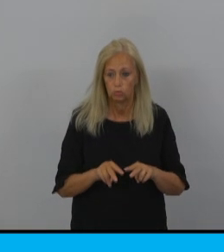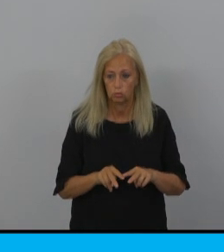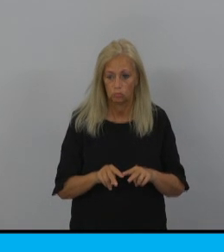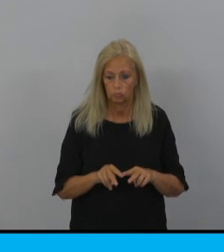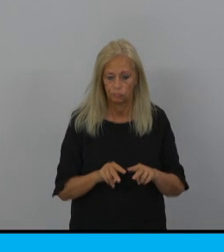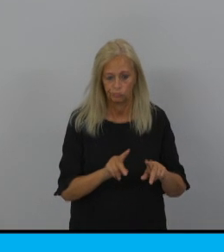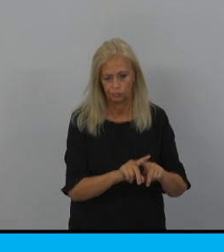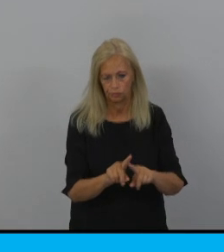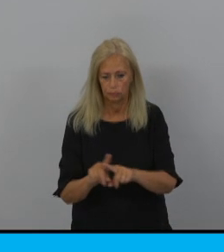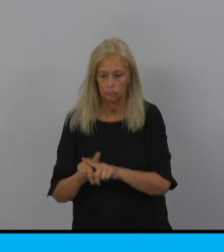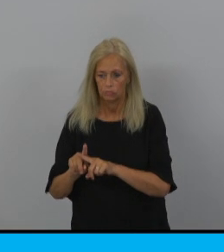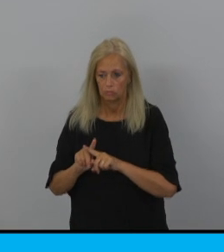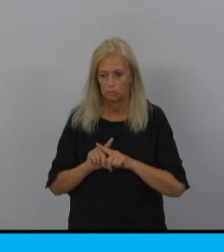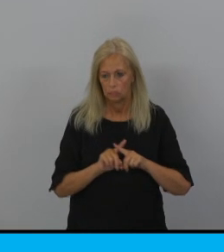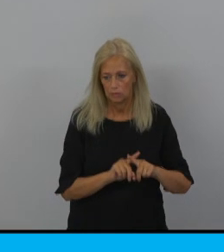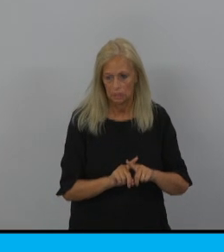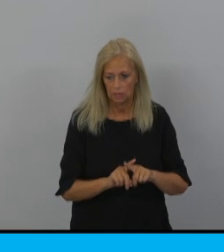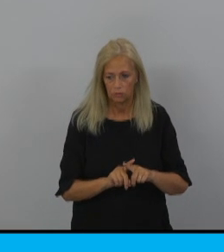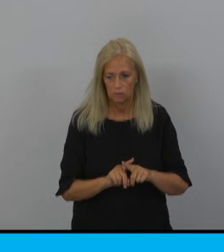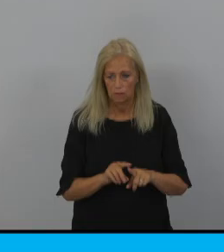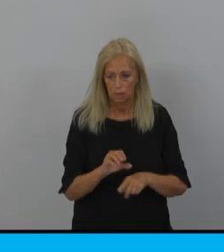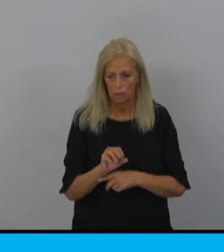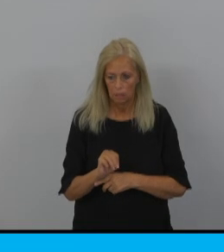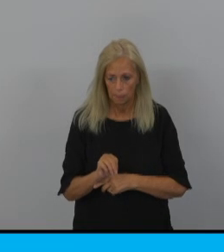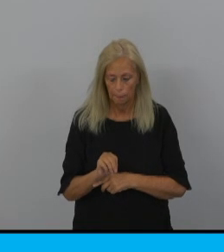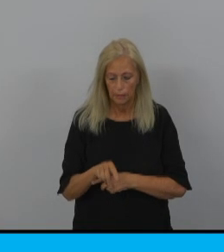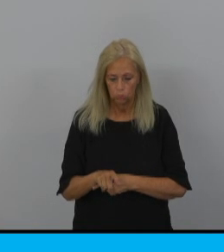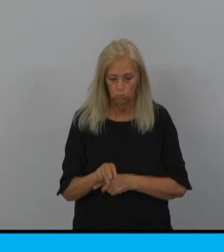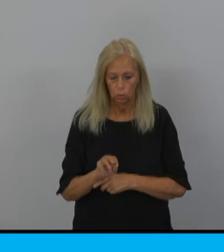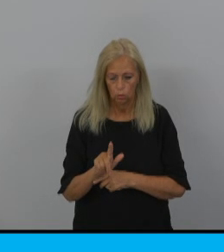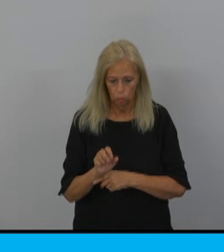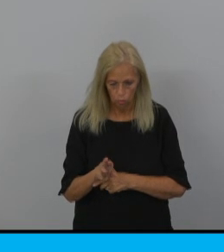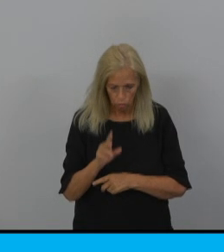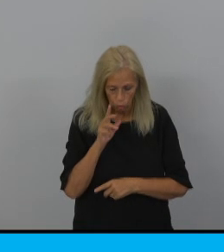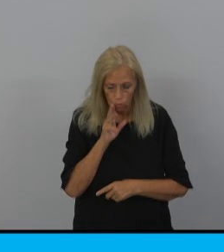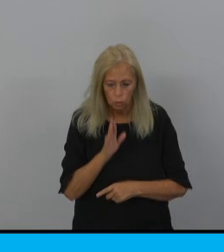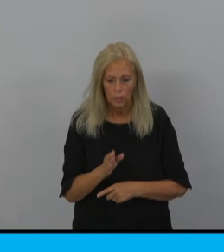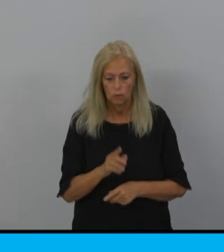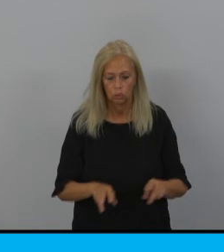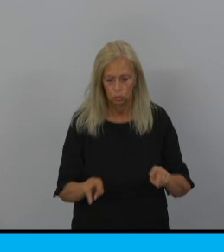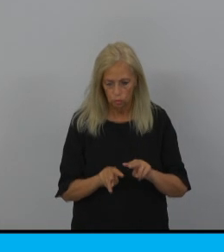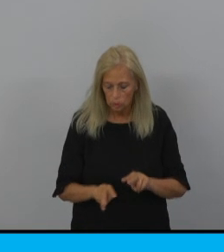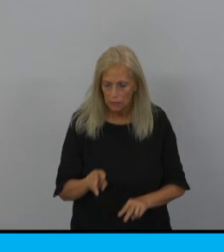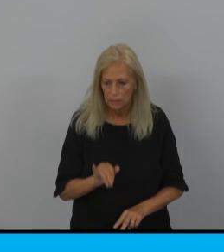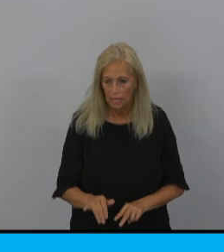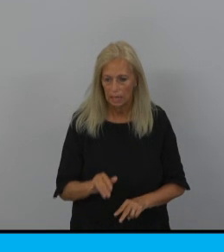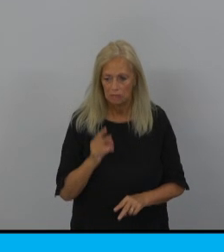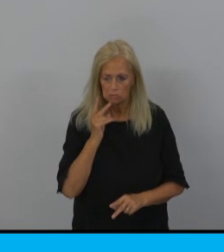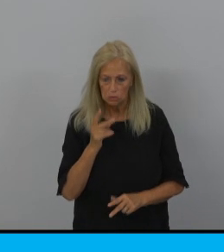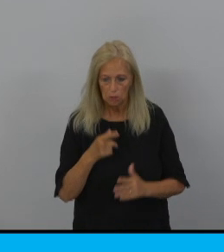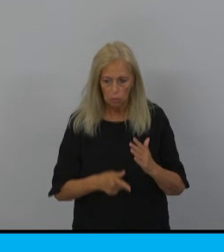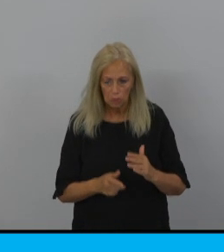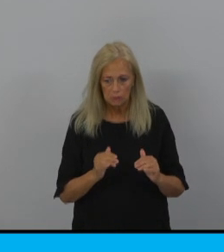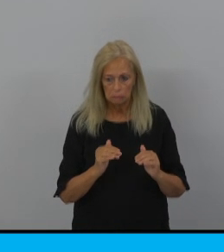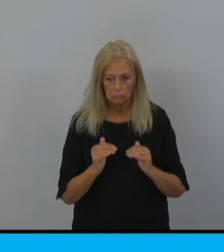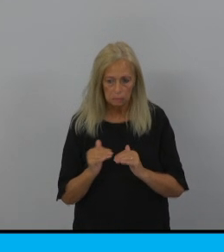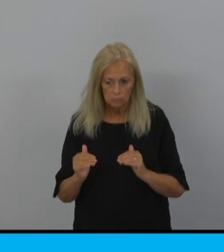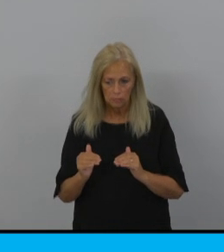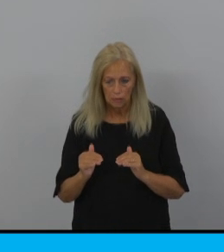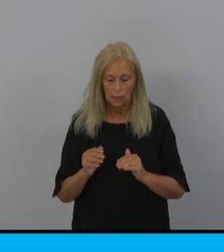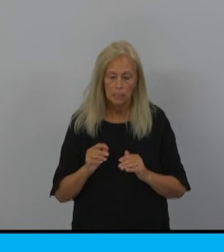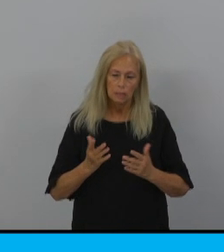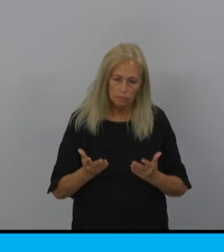even as I said, the comptroller is going to look at that and make sure our values equal what they think they should be. There's still